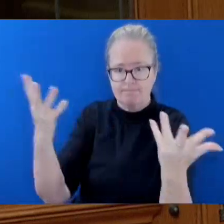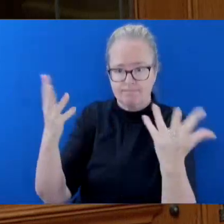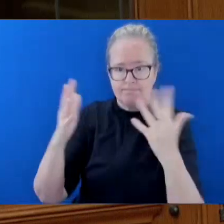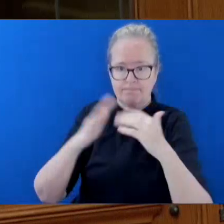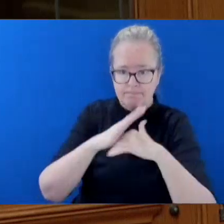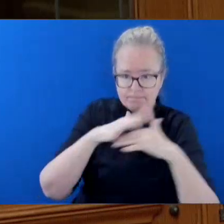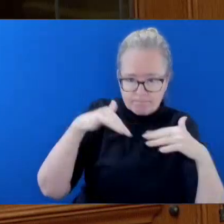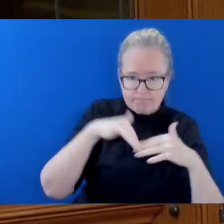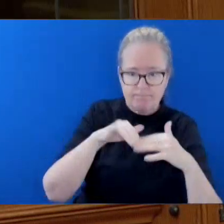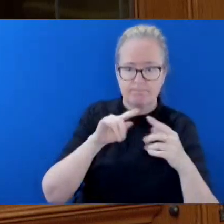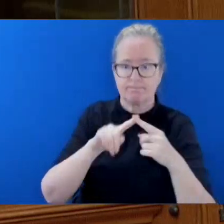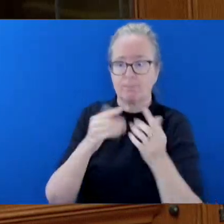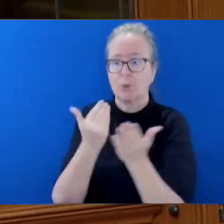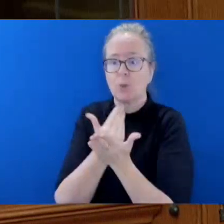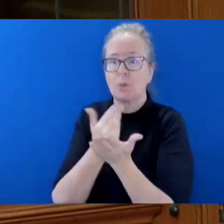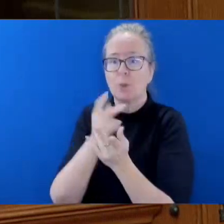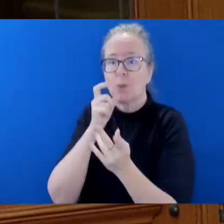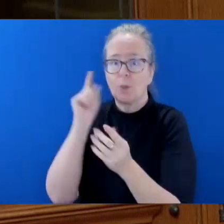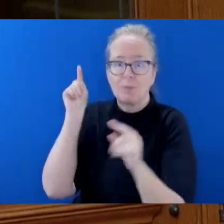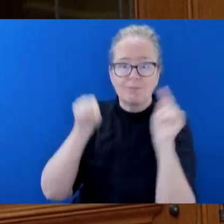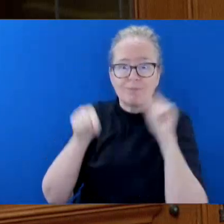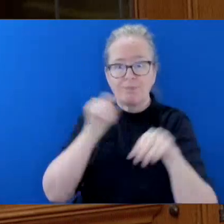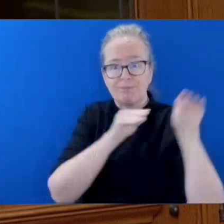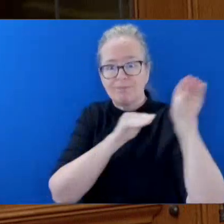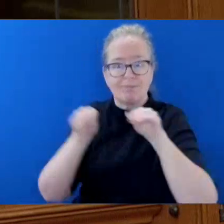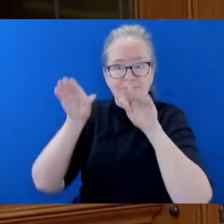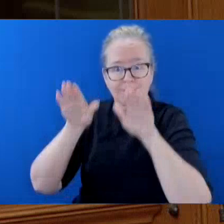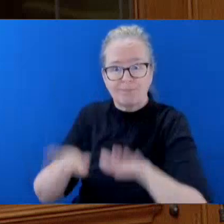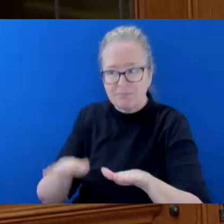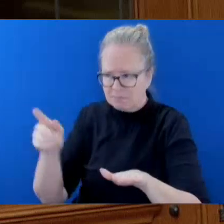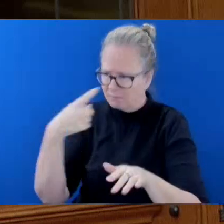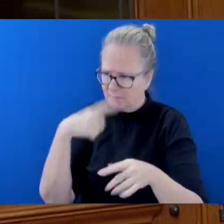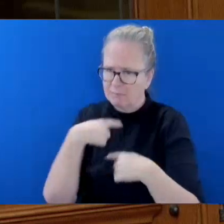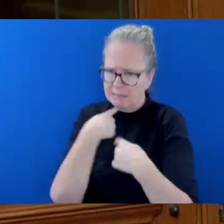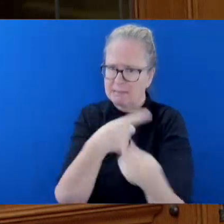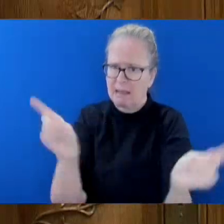and refugees for claiming that they are not British Columbians?